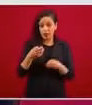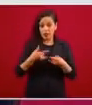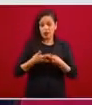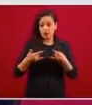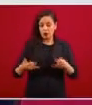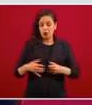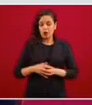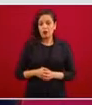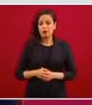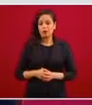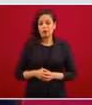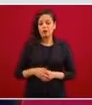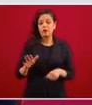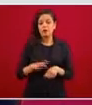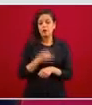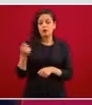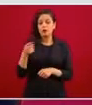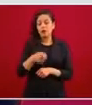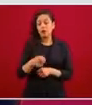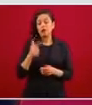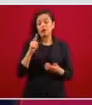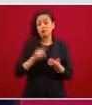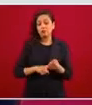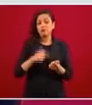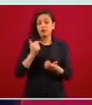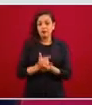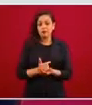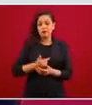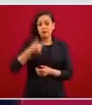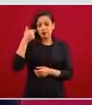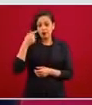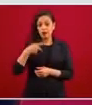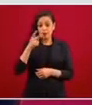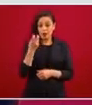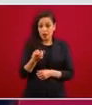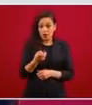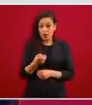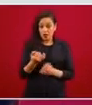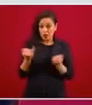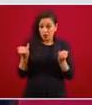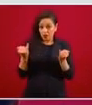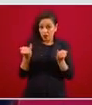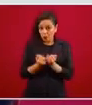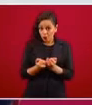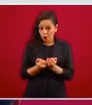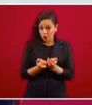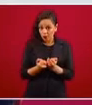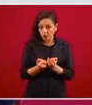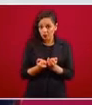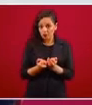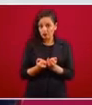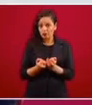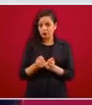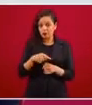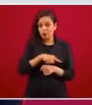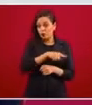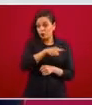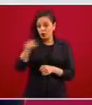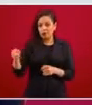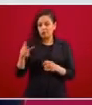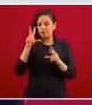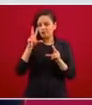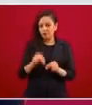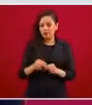within the population. This was an unfortunate situation because the outcome was a severe case, but I don't